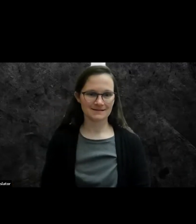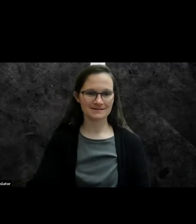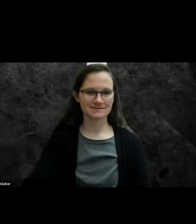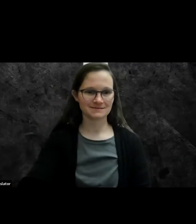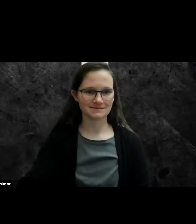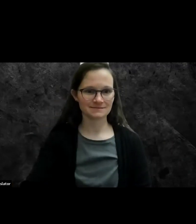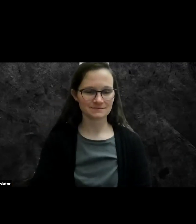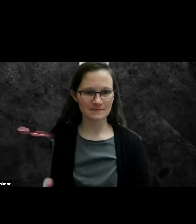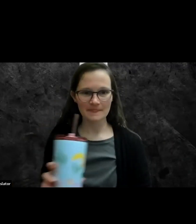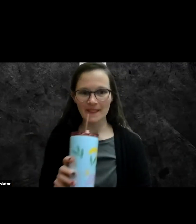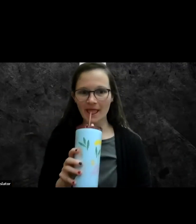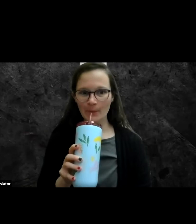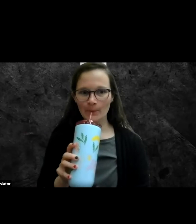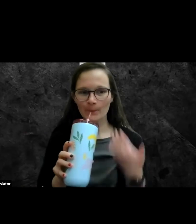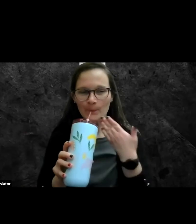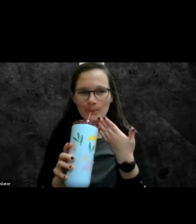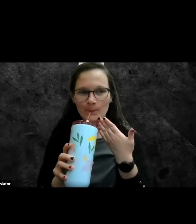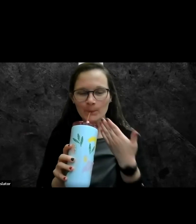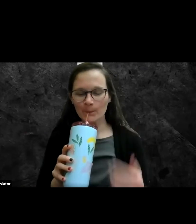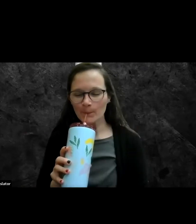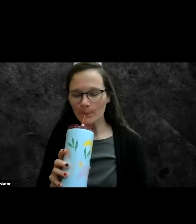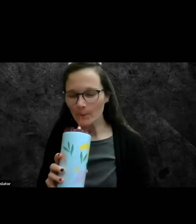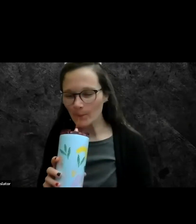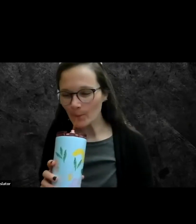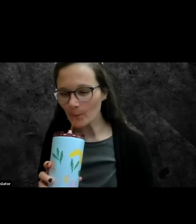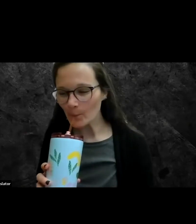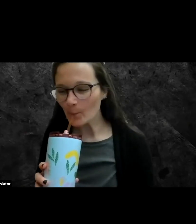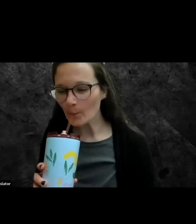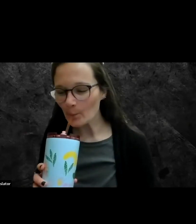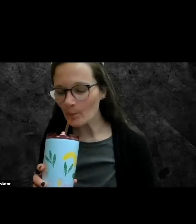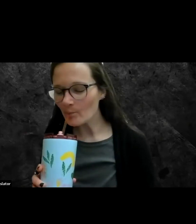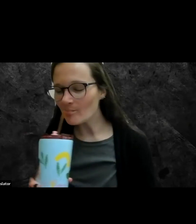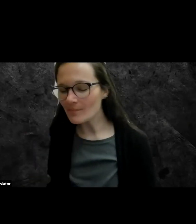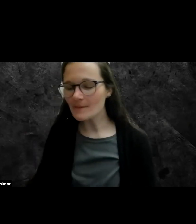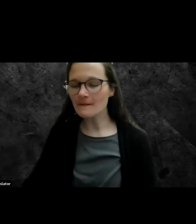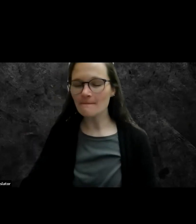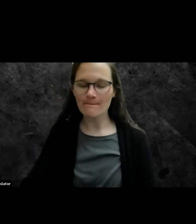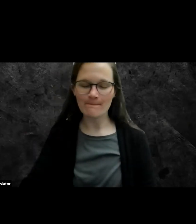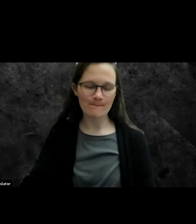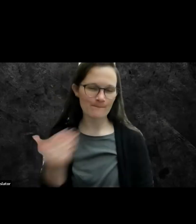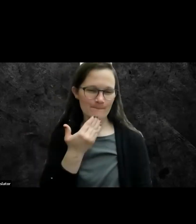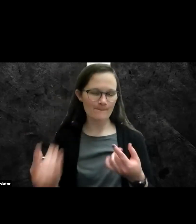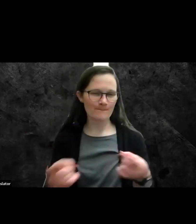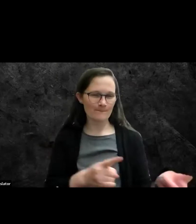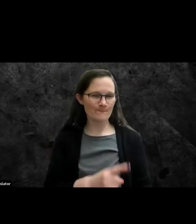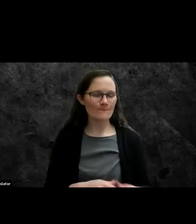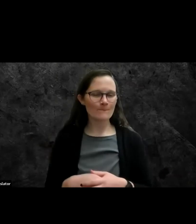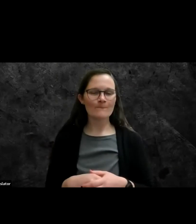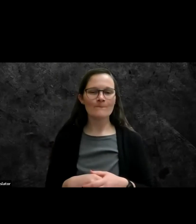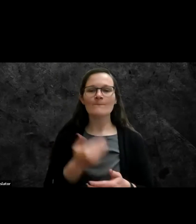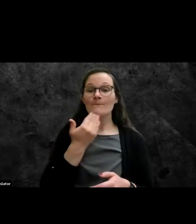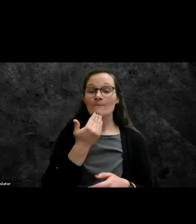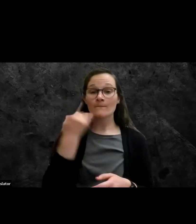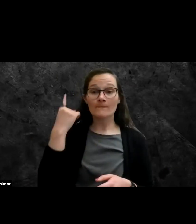You're muted. Thank you, Ruth. It happens to the best of us. Thank you, Dr. Khubchandani, for that presentation,